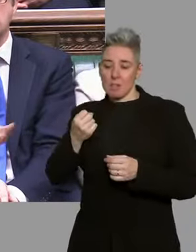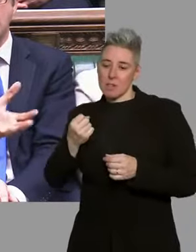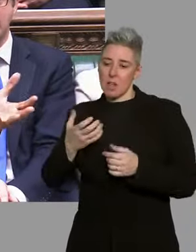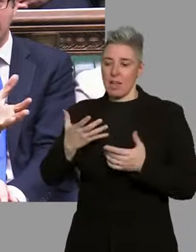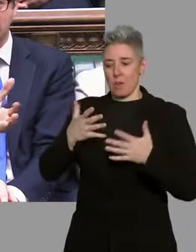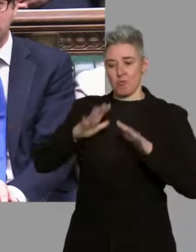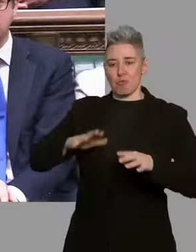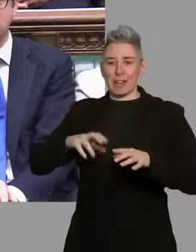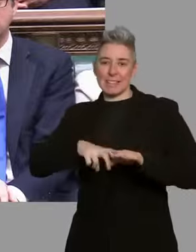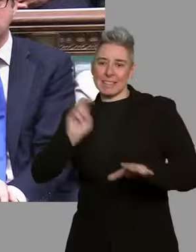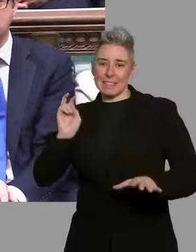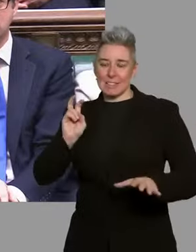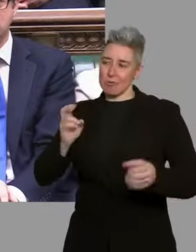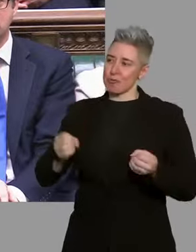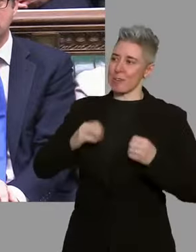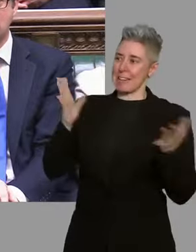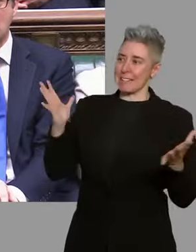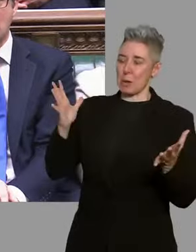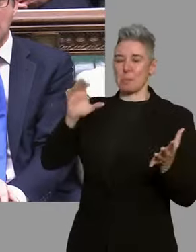Yeah. Mr. Speaker.